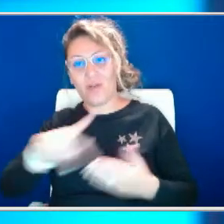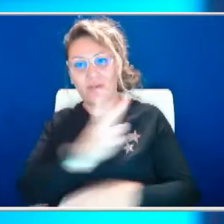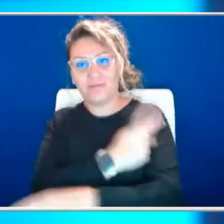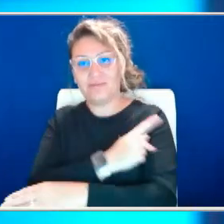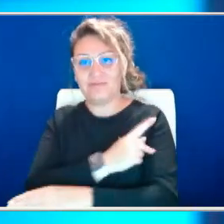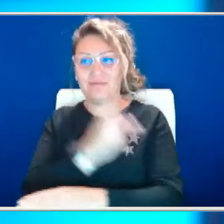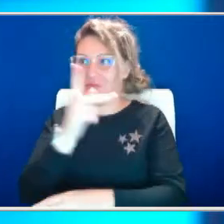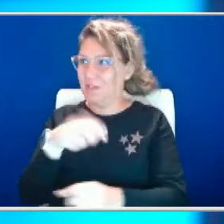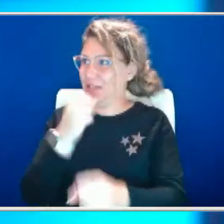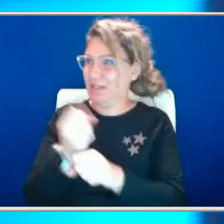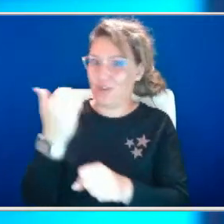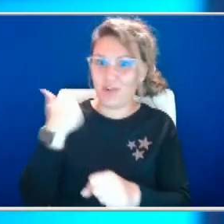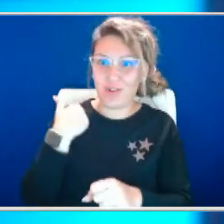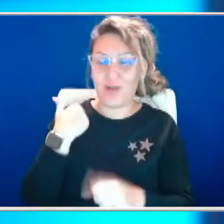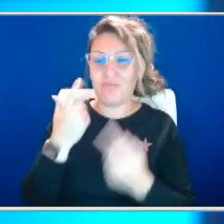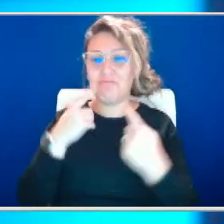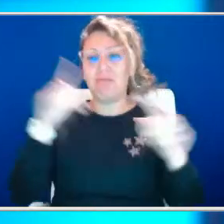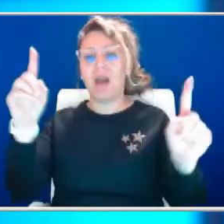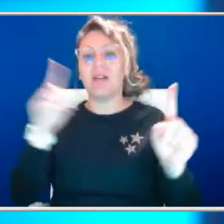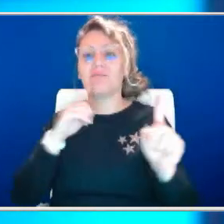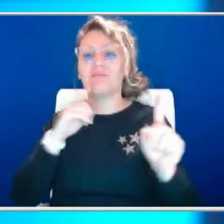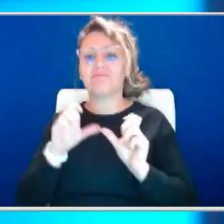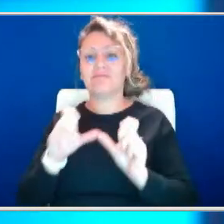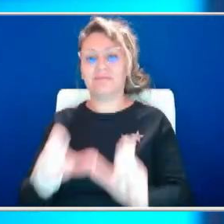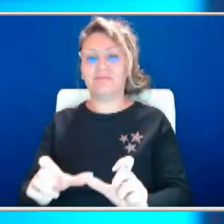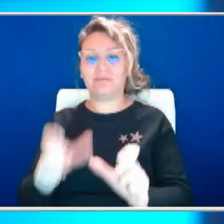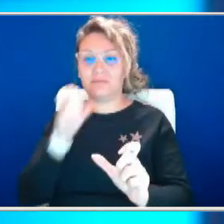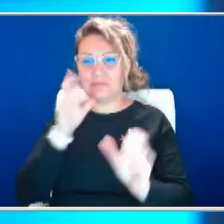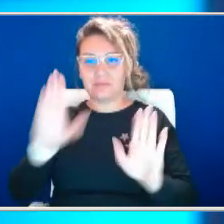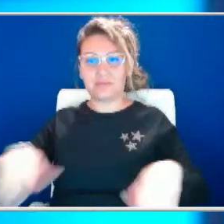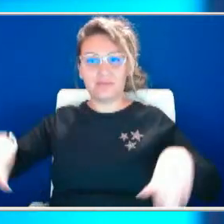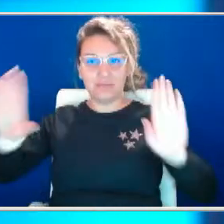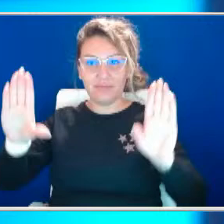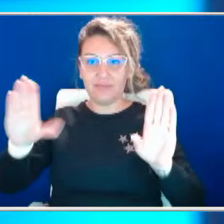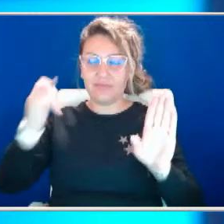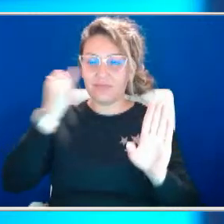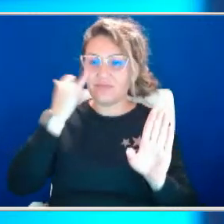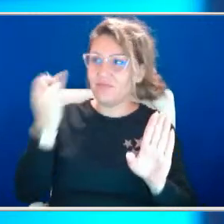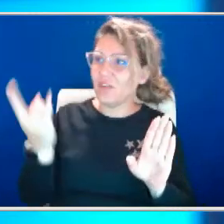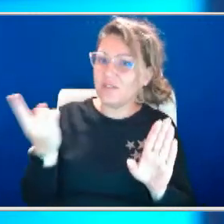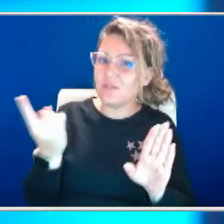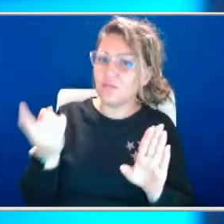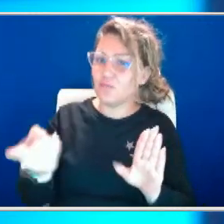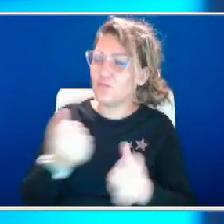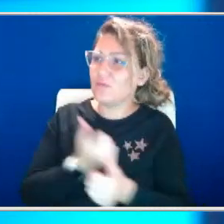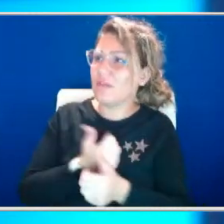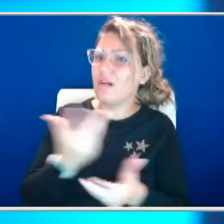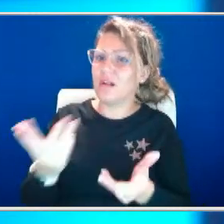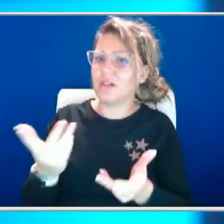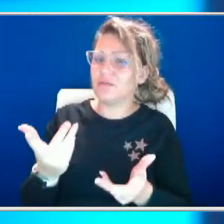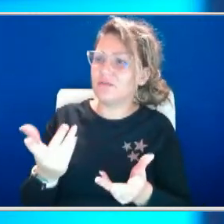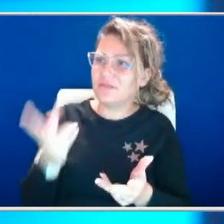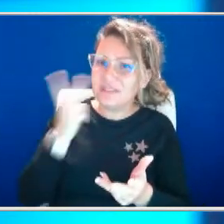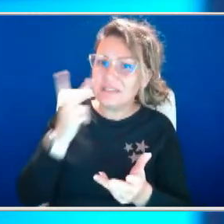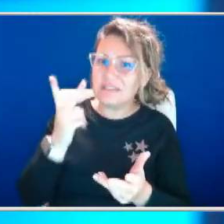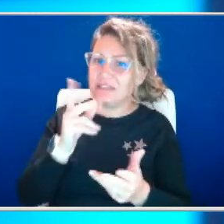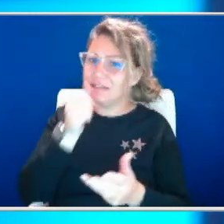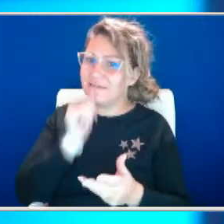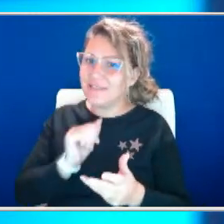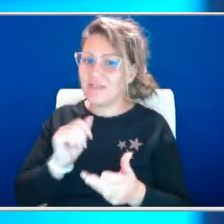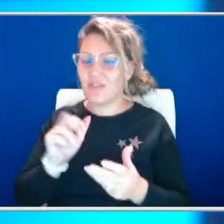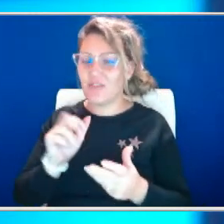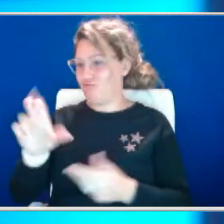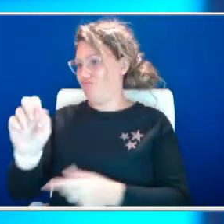So I think continue to kind of, you know, not give up, or if you have a loved one that you just kind of see suffering. That's how Ron kind of came in. Ron